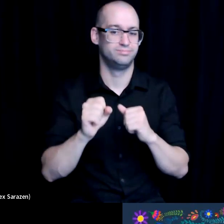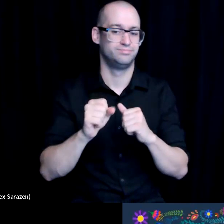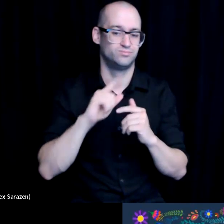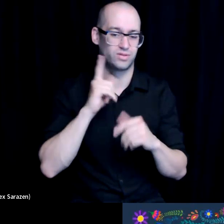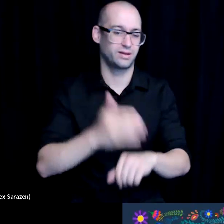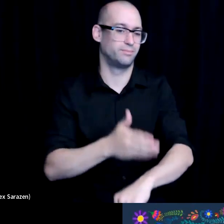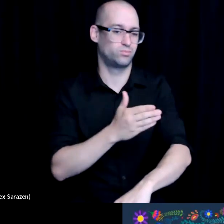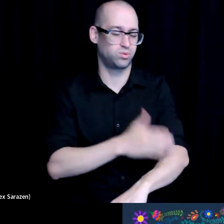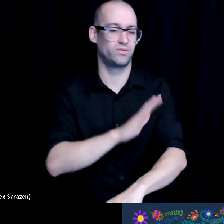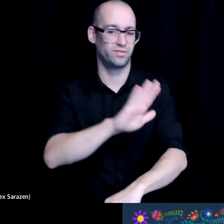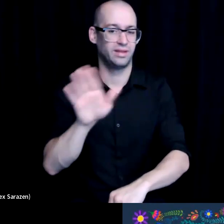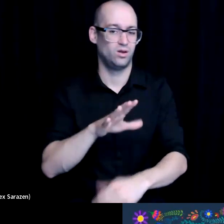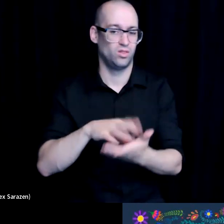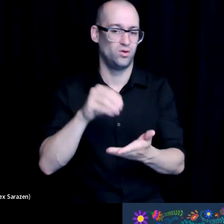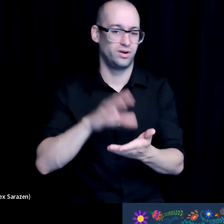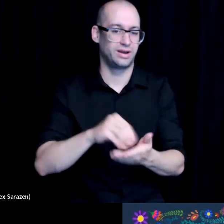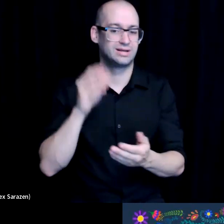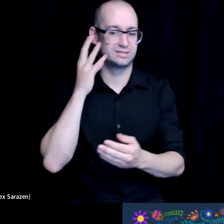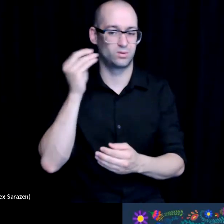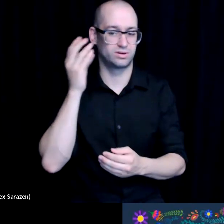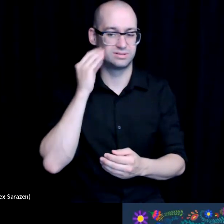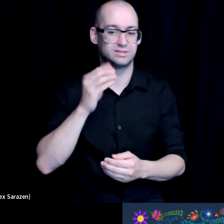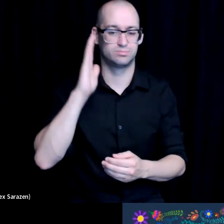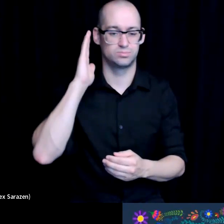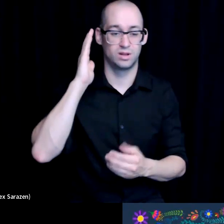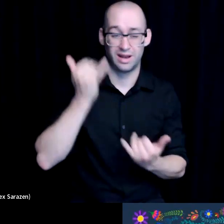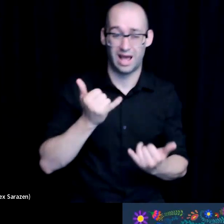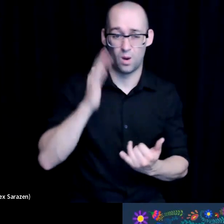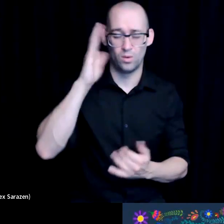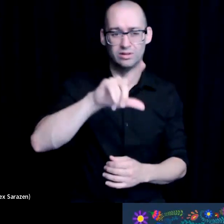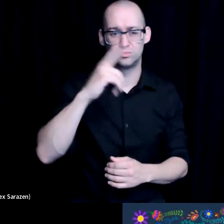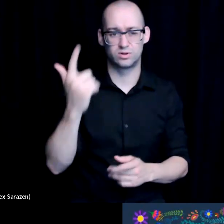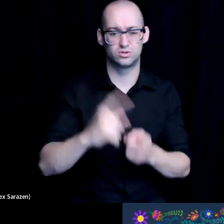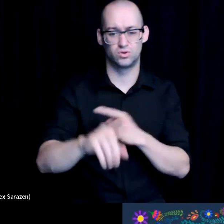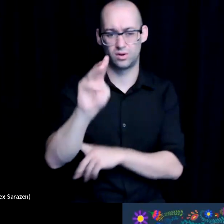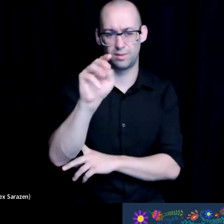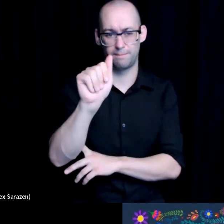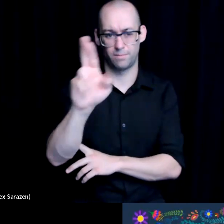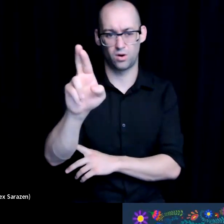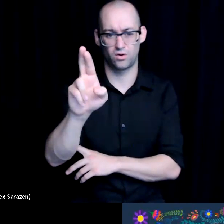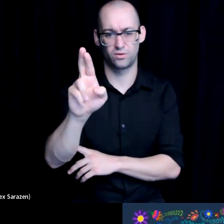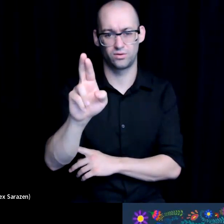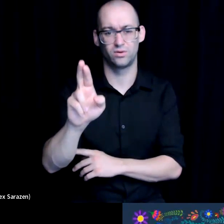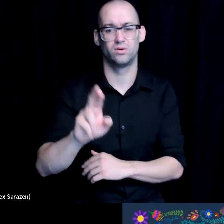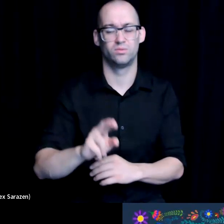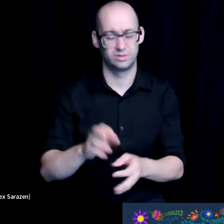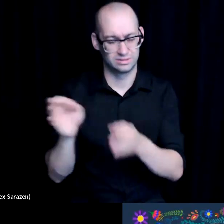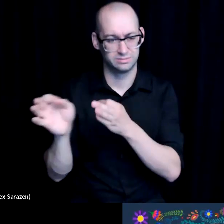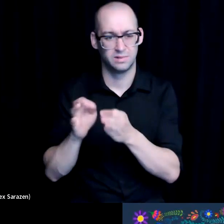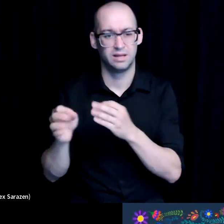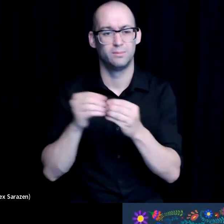And then I'm going to pass it over to Mar to explain what the Inland Region really expressed around this topic.